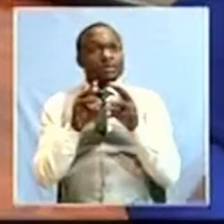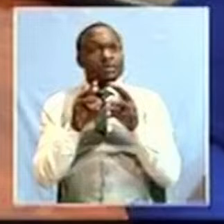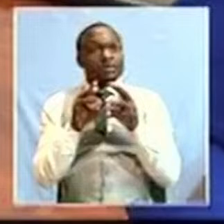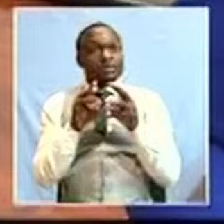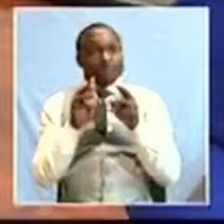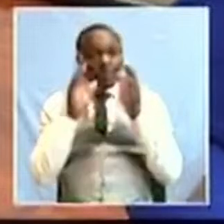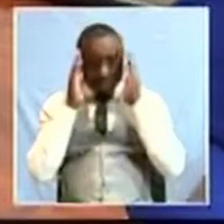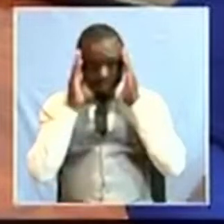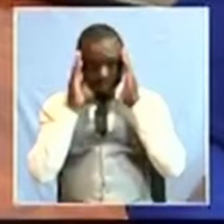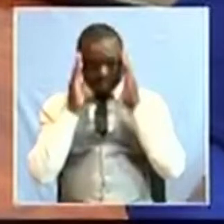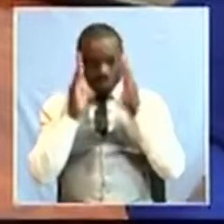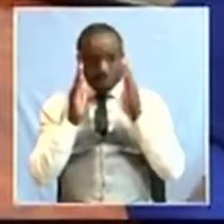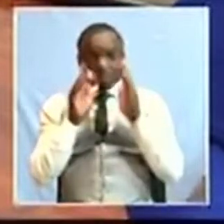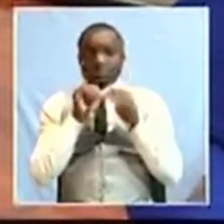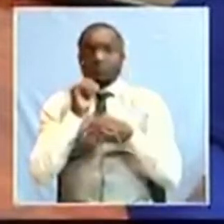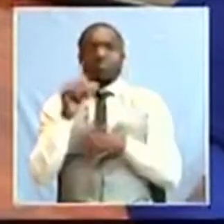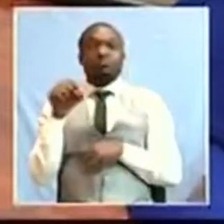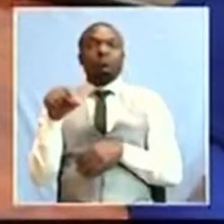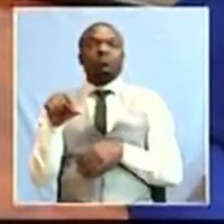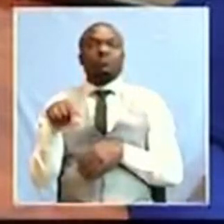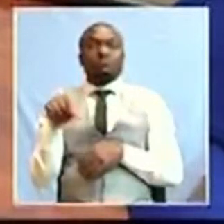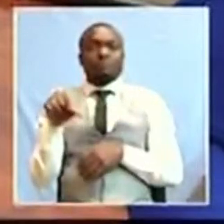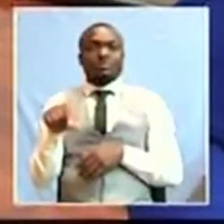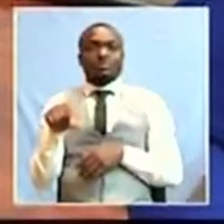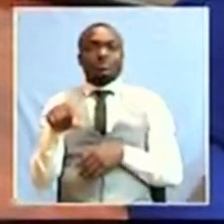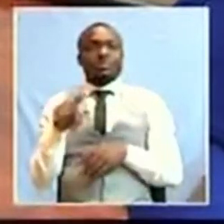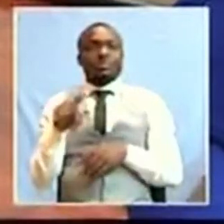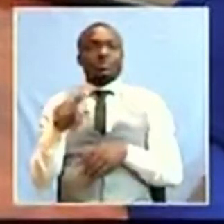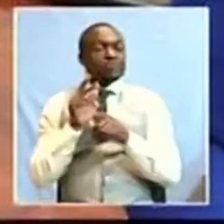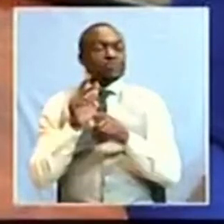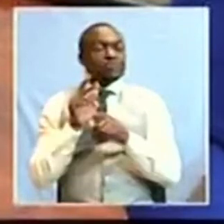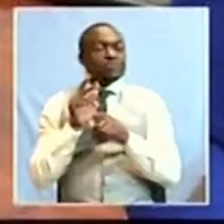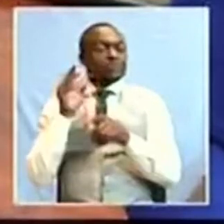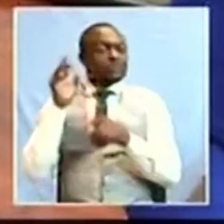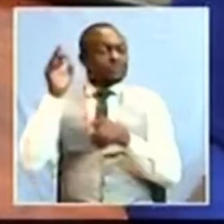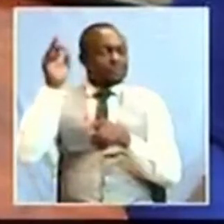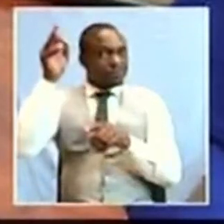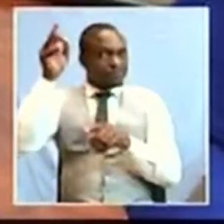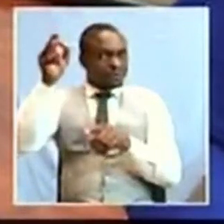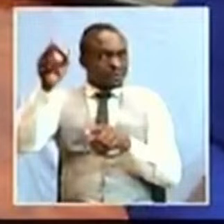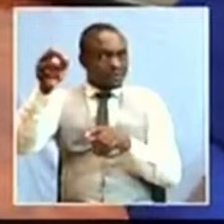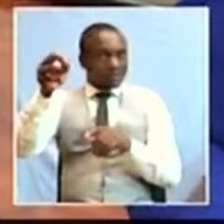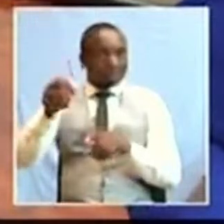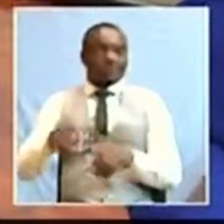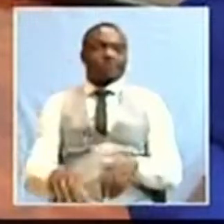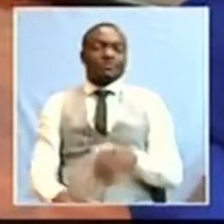opinion, is maintained for the foreseeable future.